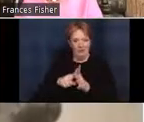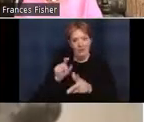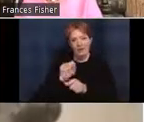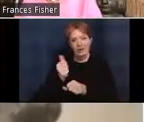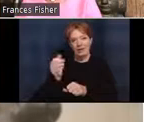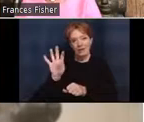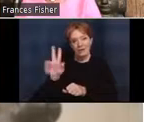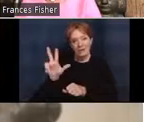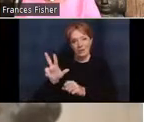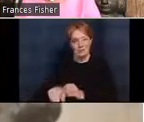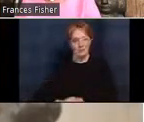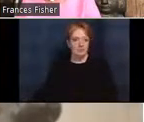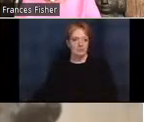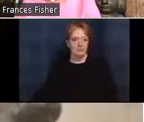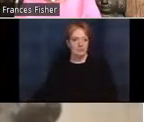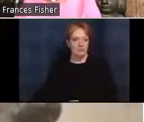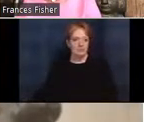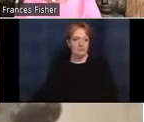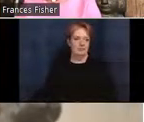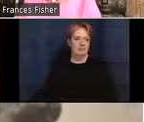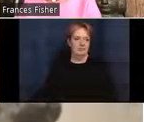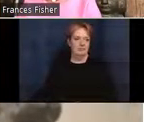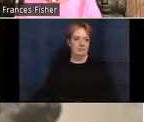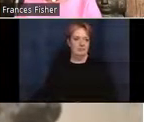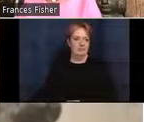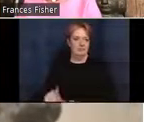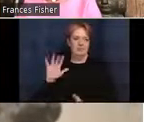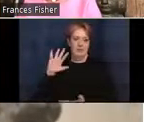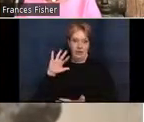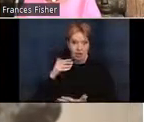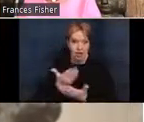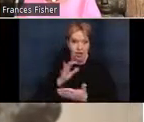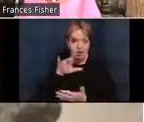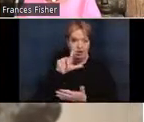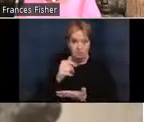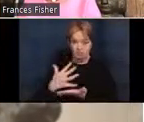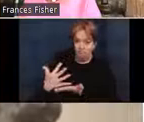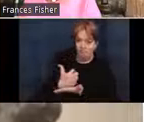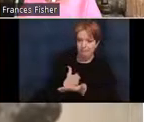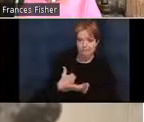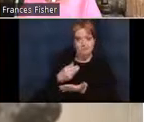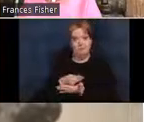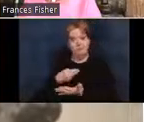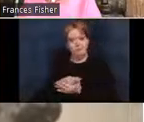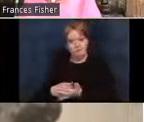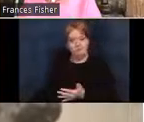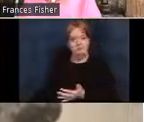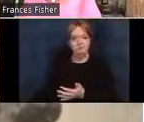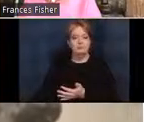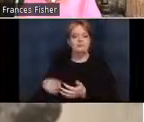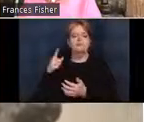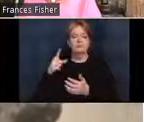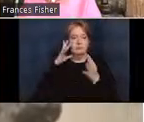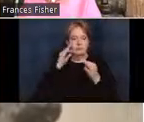1943. Once she got to Florida and was able to start making some income, she went back to casting some of